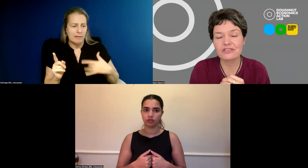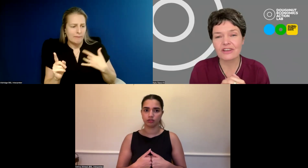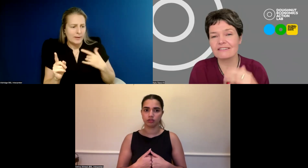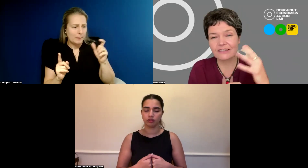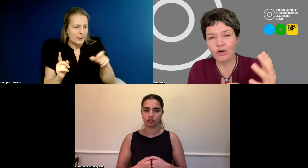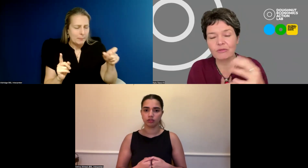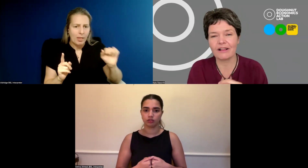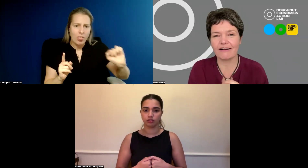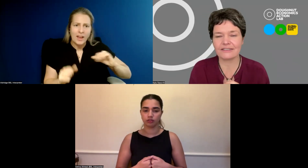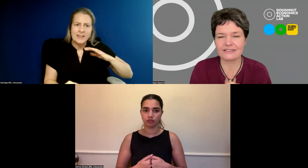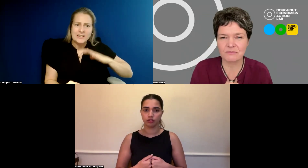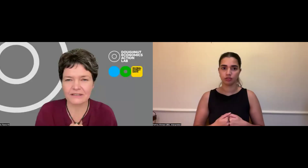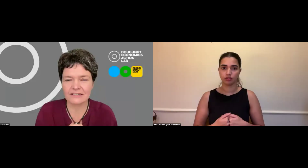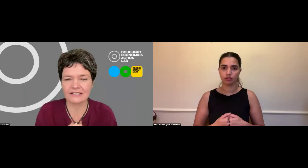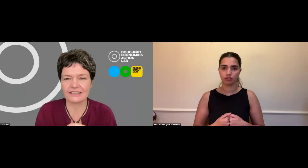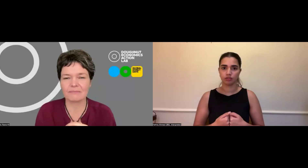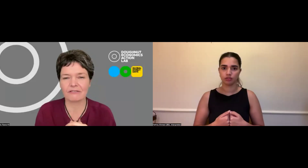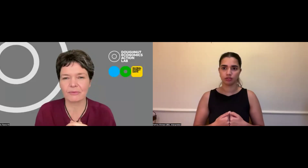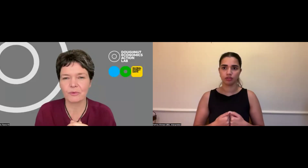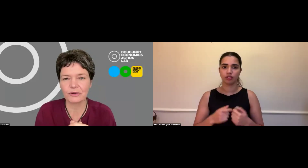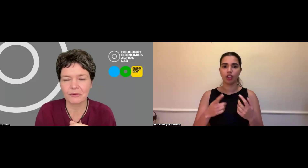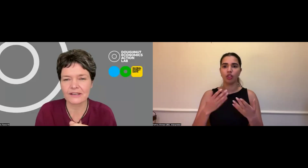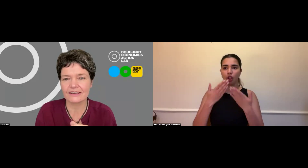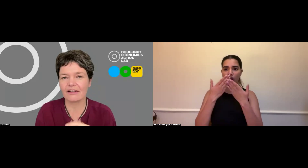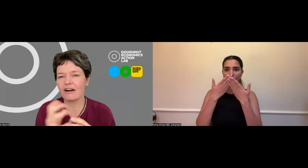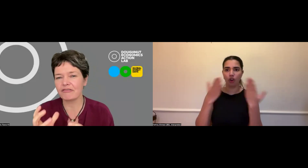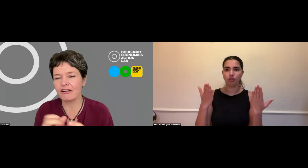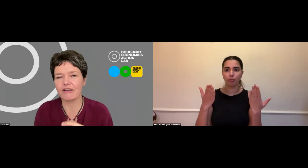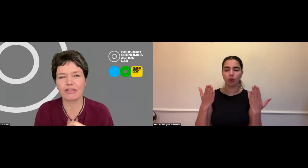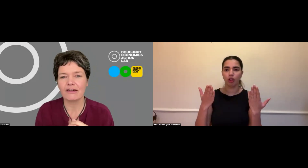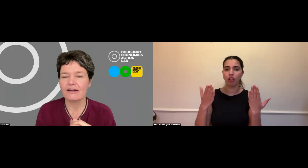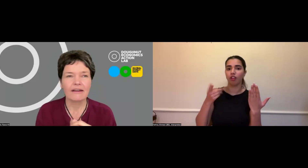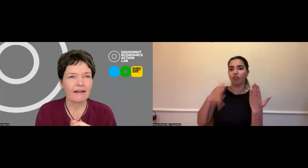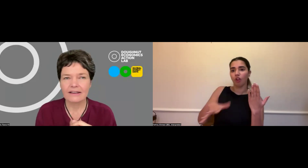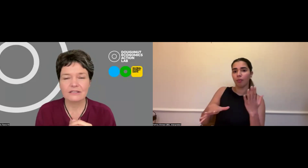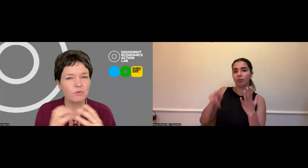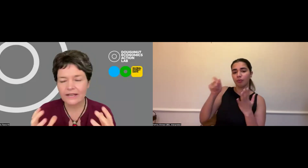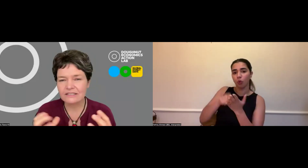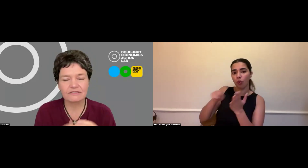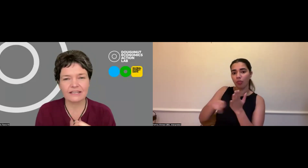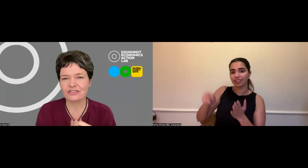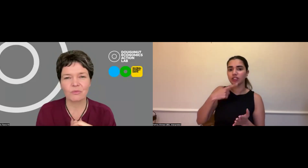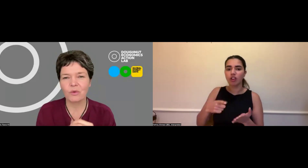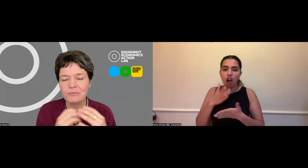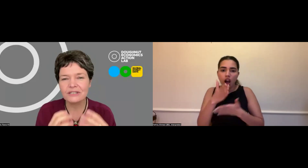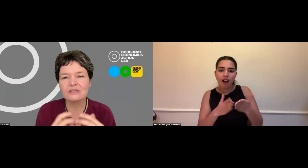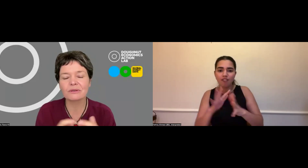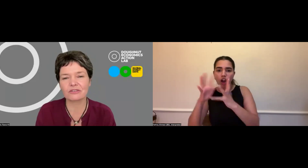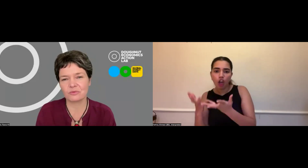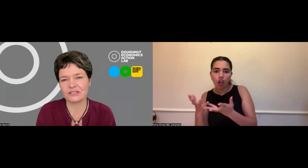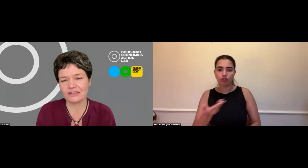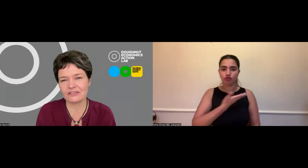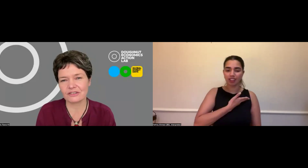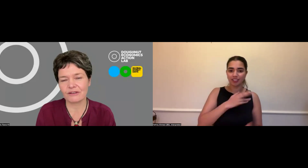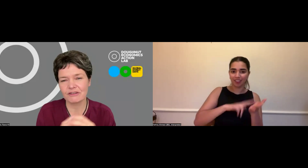find ways to share? Is it the honorable harvest that's been articulated by Robin Wall Kimmerer? Is it half earth? Is it the rights of nature? What principles